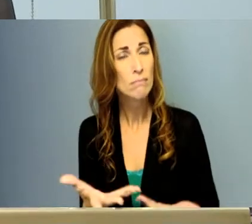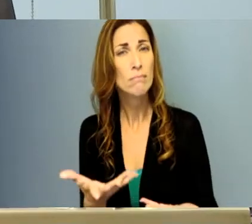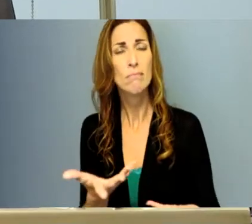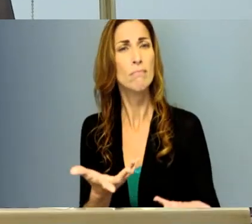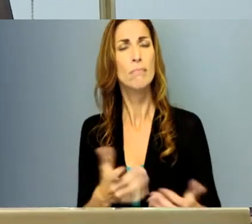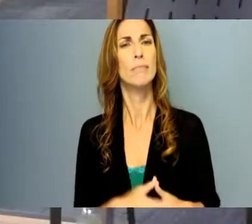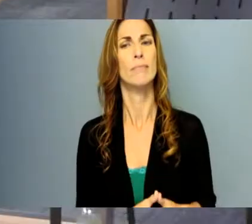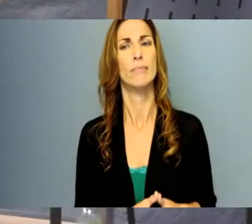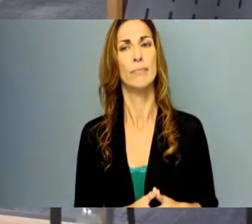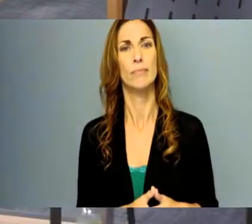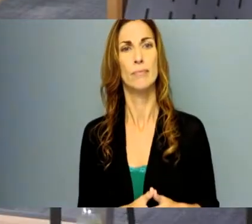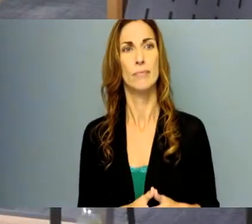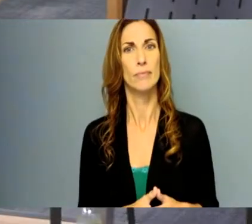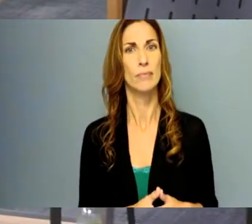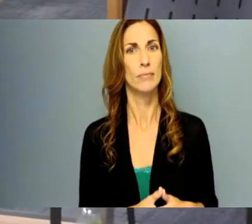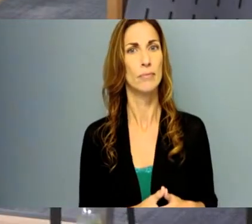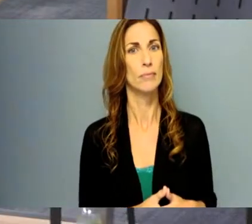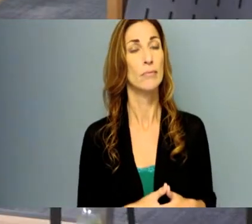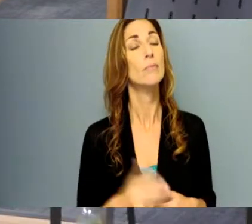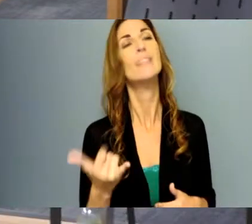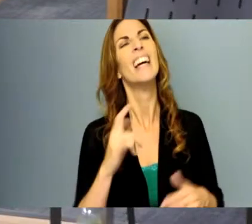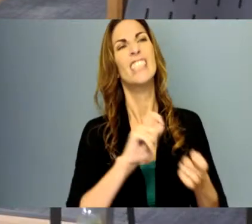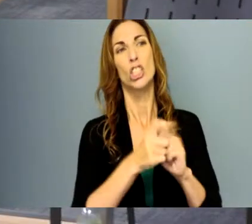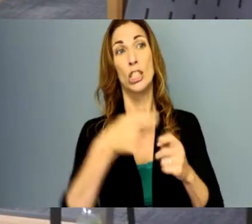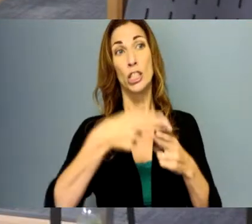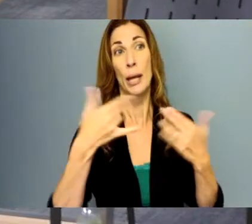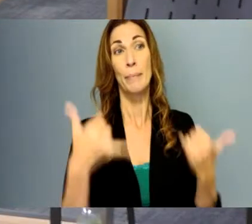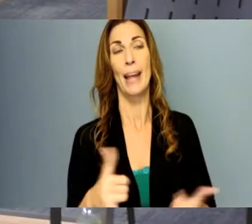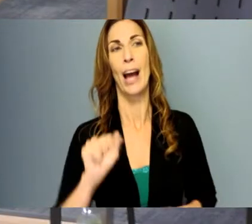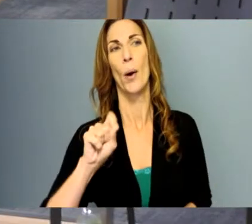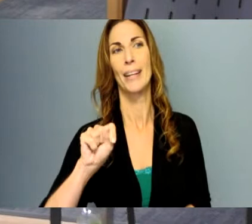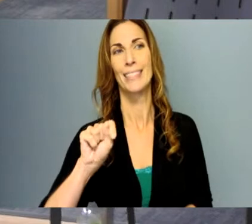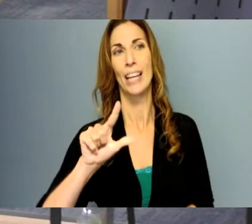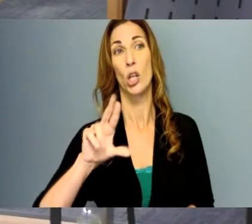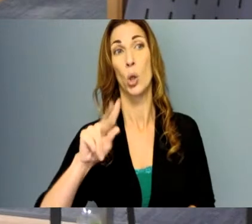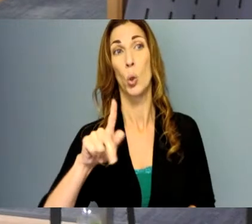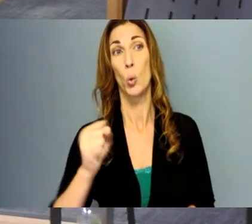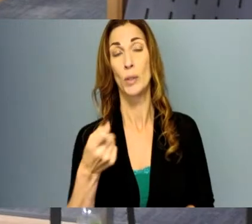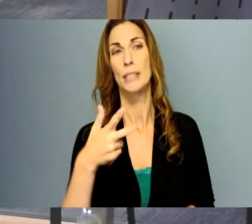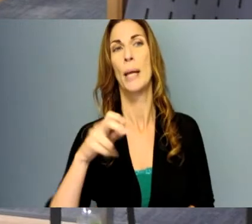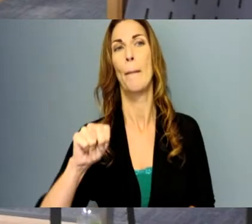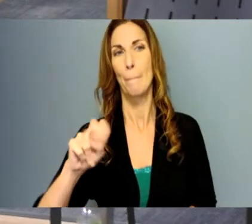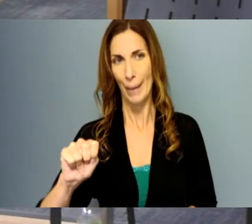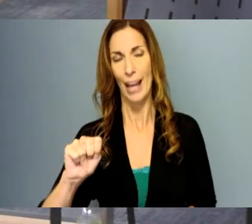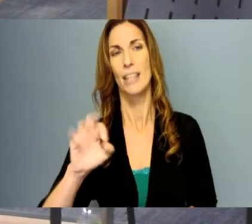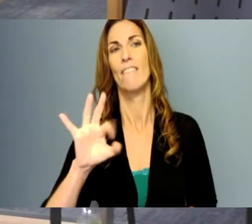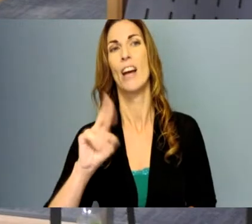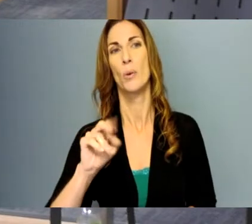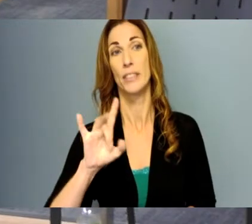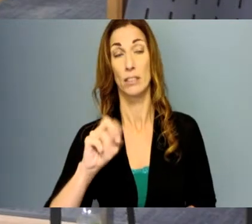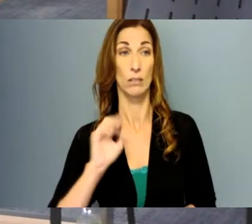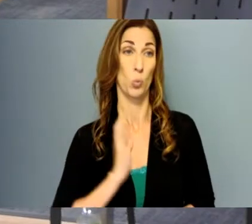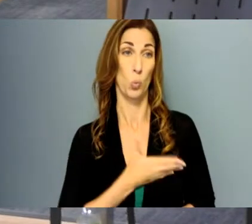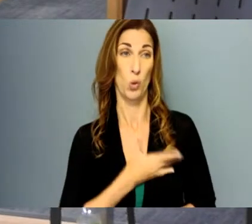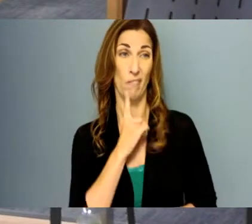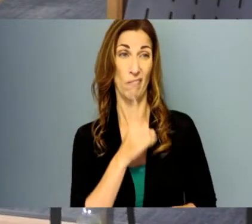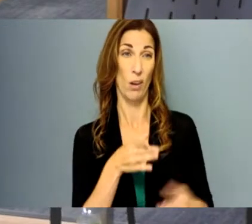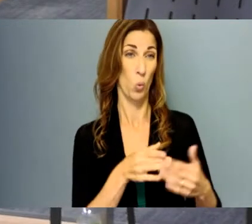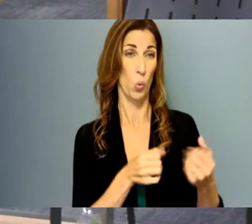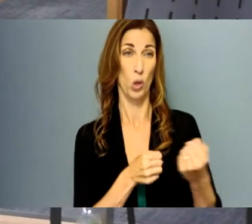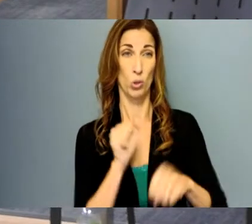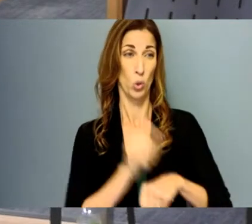So as they're known now, St. Luke's Penn Foundation is one of the cornerstones of our treatment network in Bucks